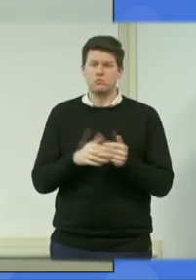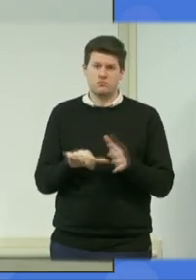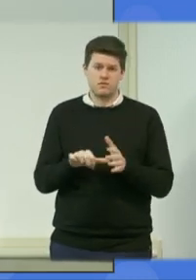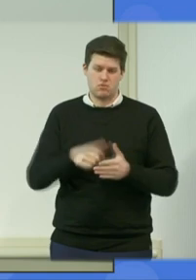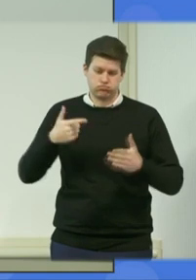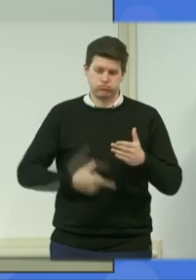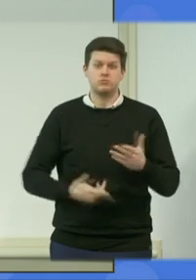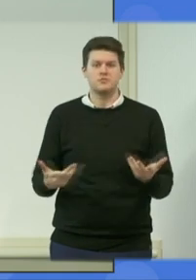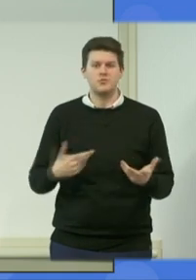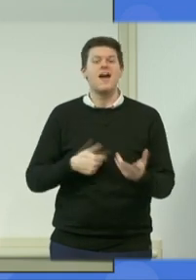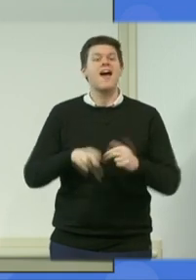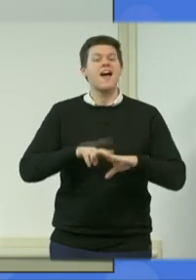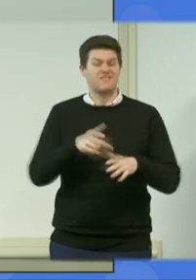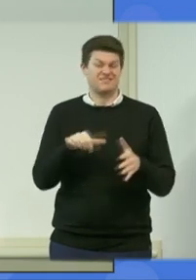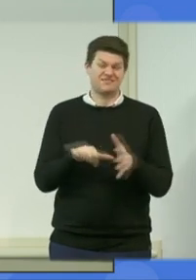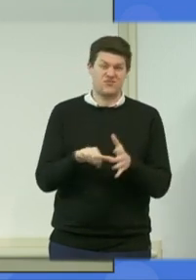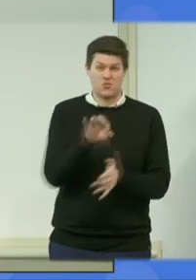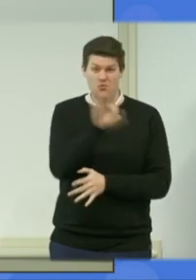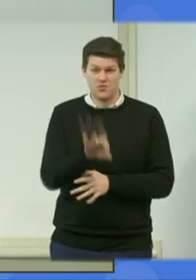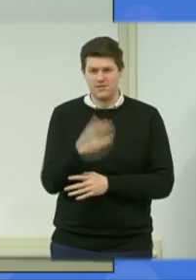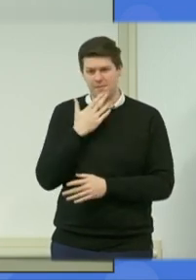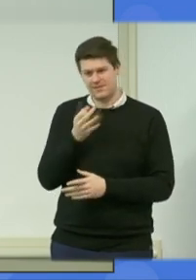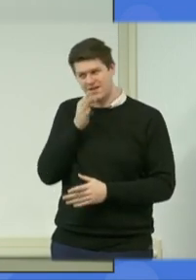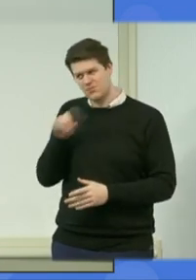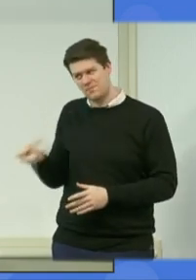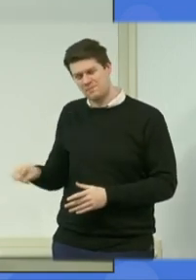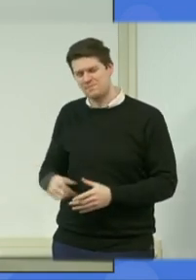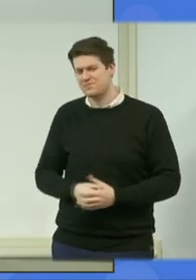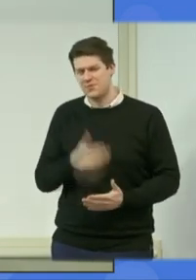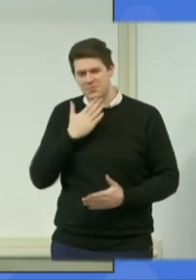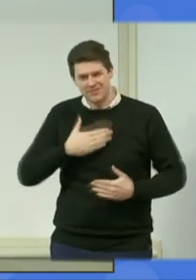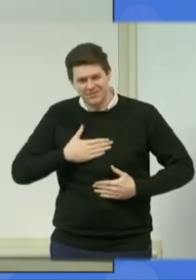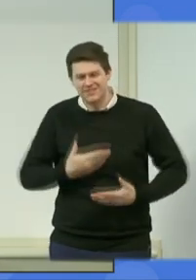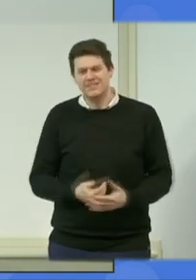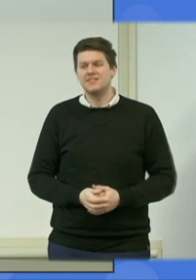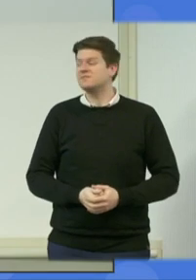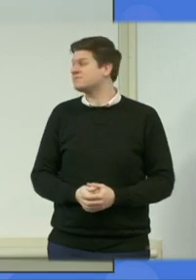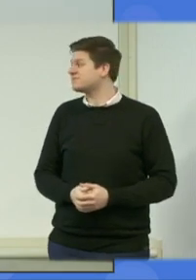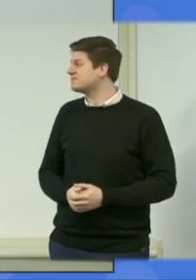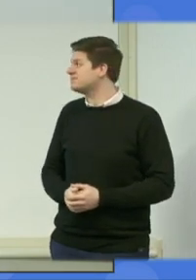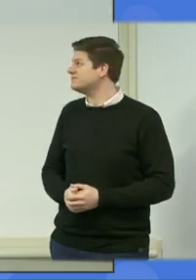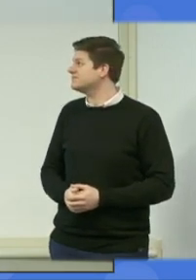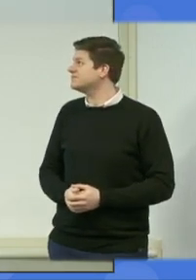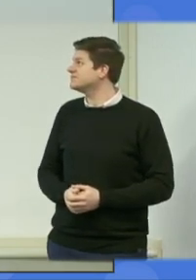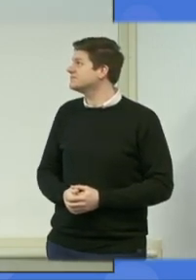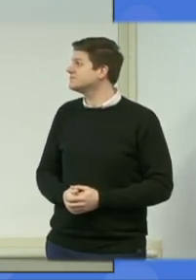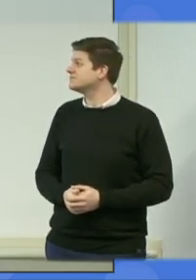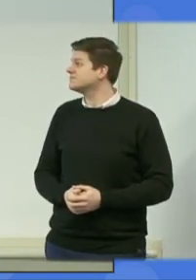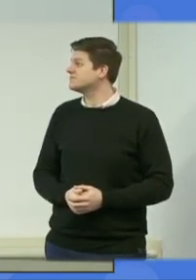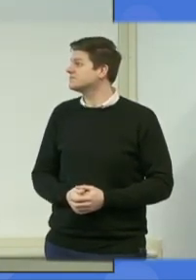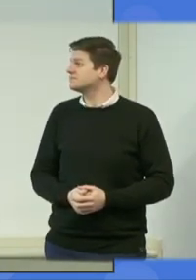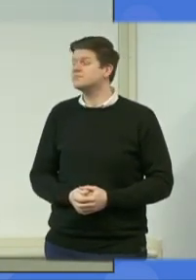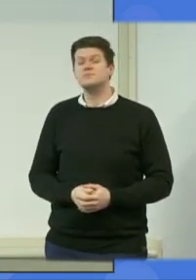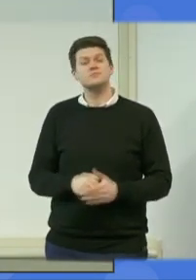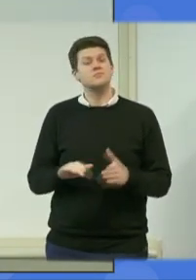David. And hopefully I will help set the scene. So first of all,